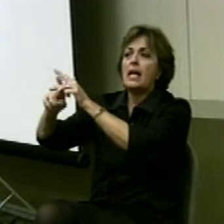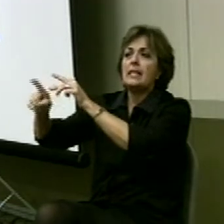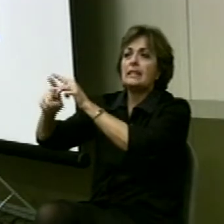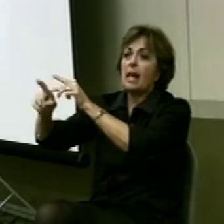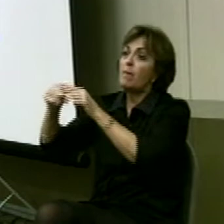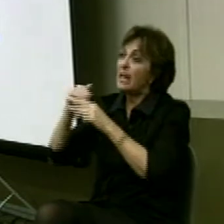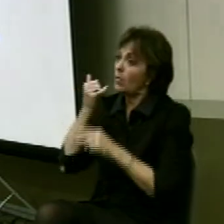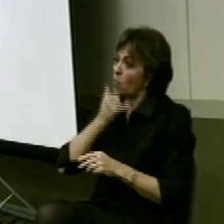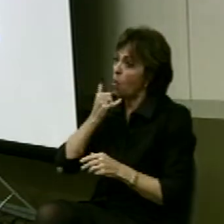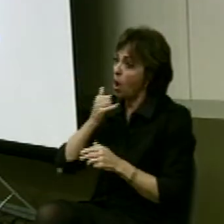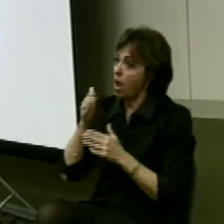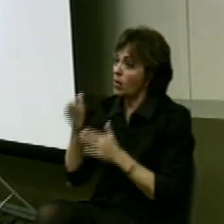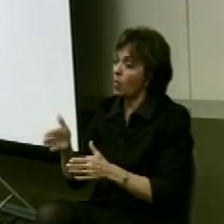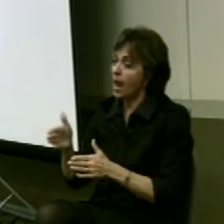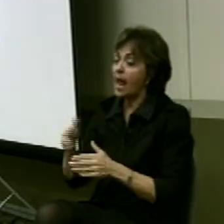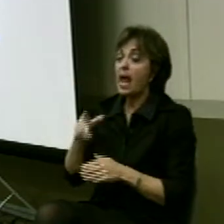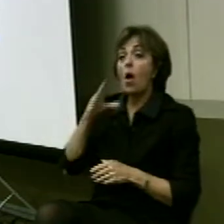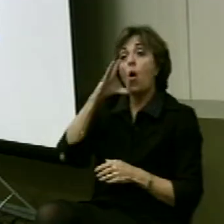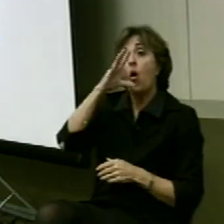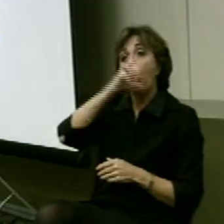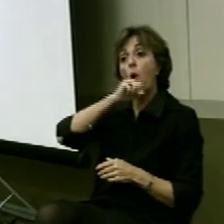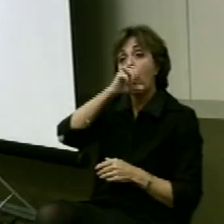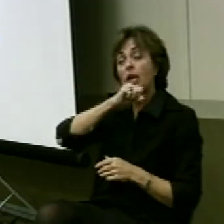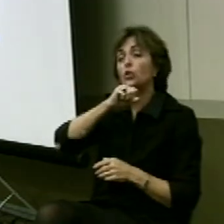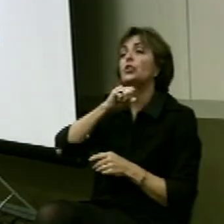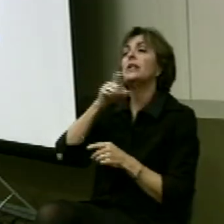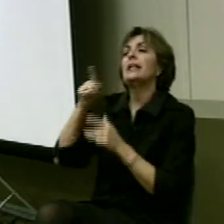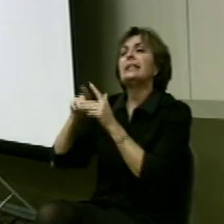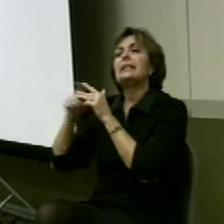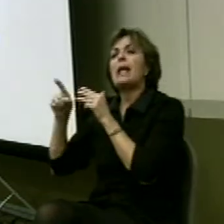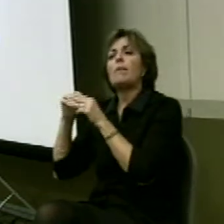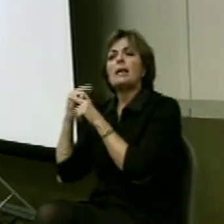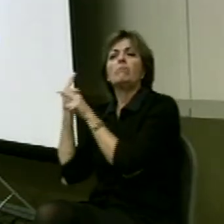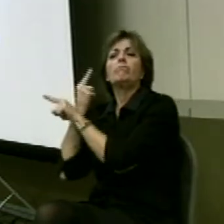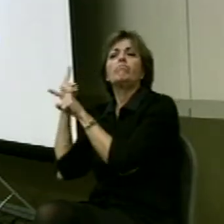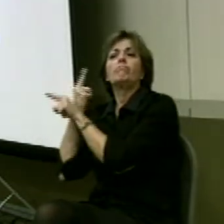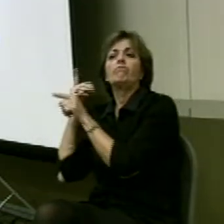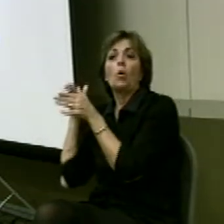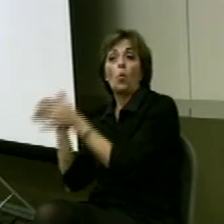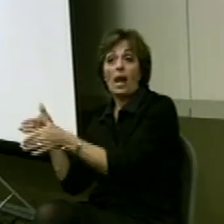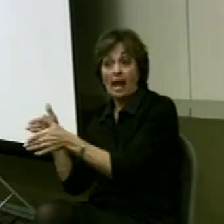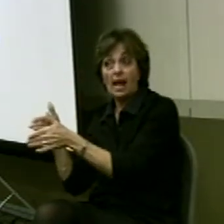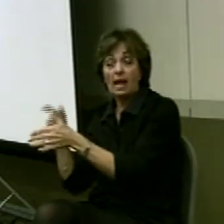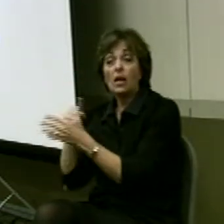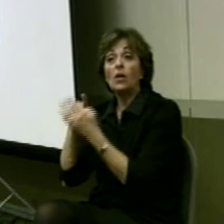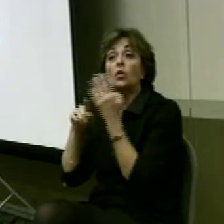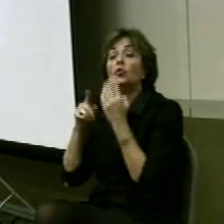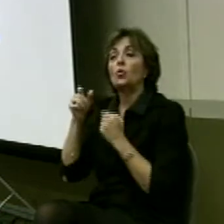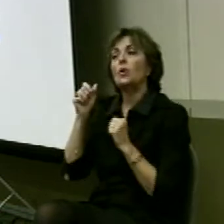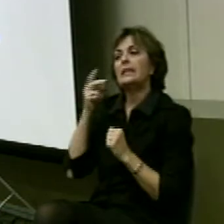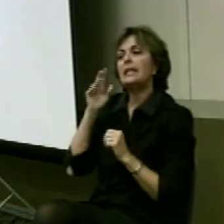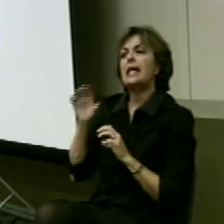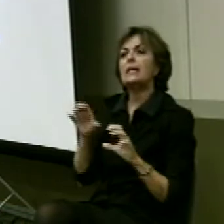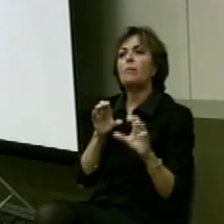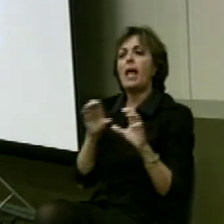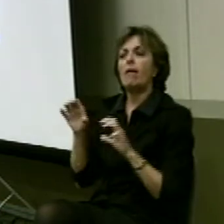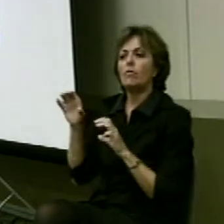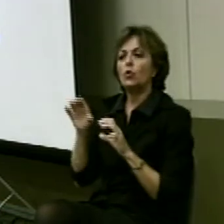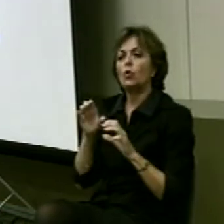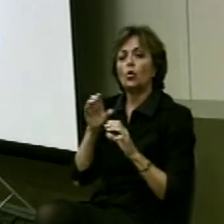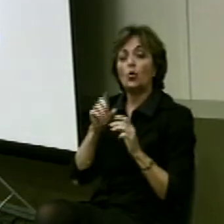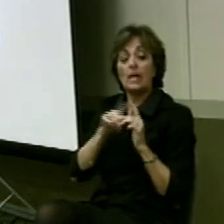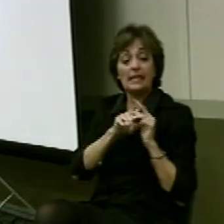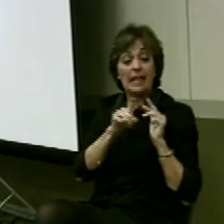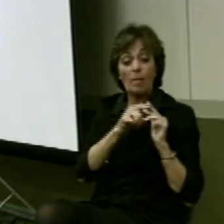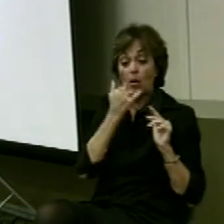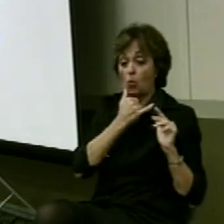escape, escaping in the wrong way, and then the orange is escaping in the correct way. Okay, so you can